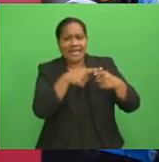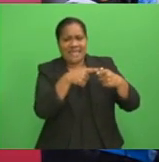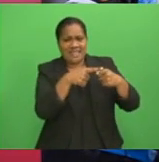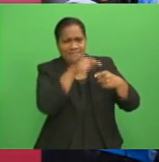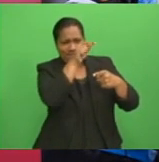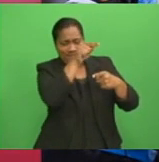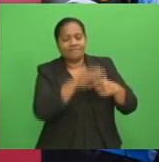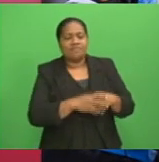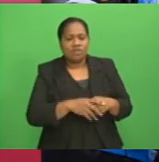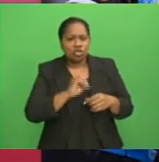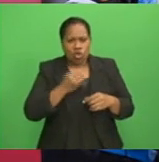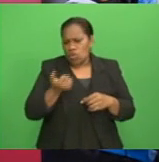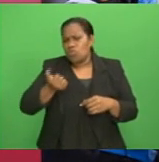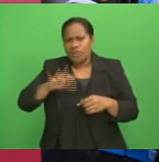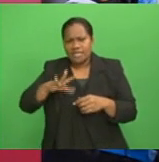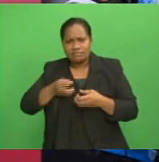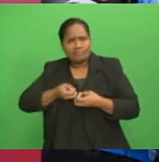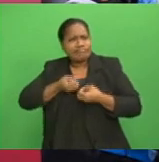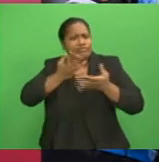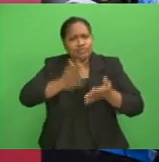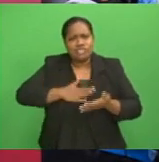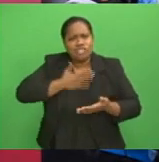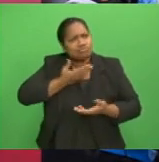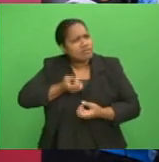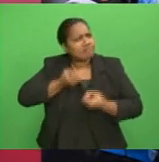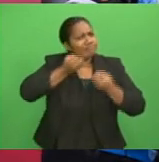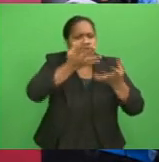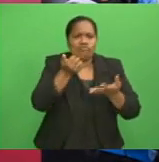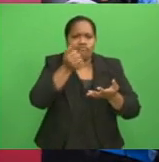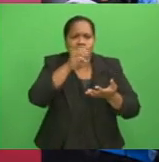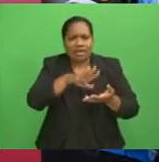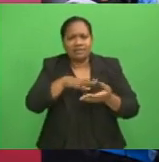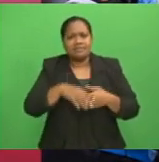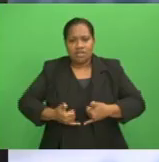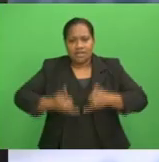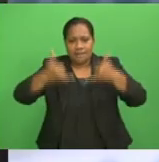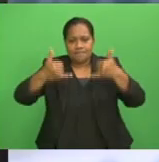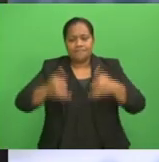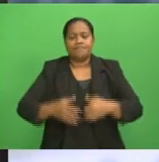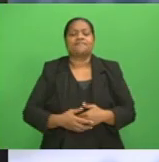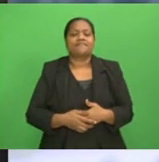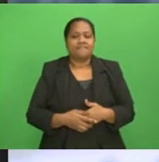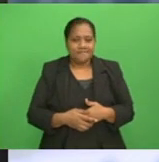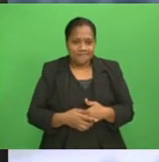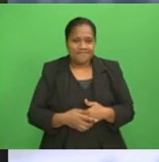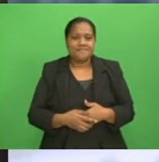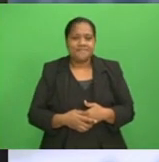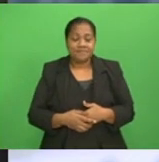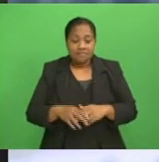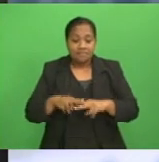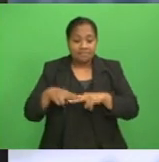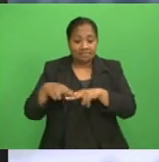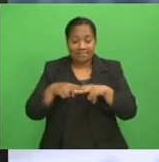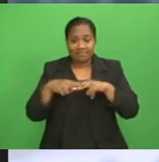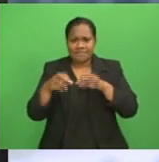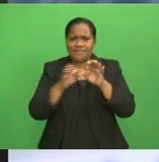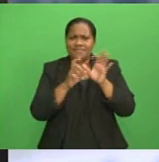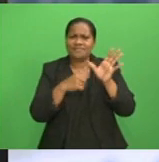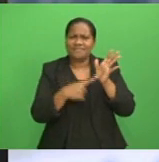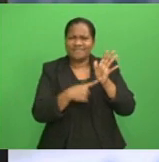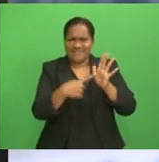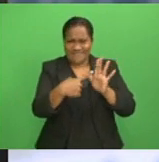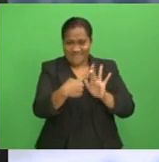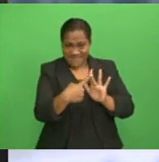expression of interest to participate, and we await feedback with respect to this event. Fiji Mbati prop Kane Evans is unavailable